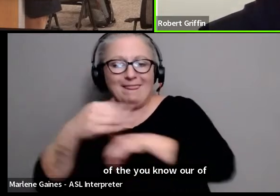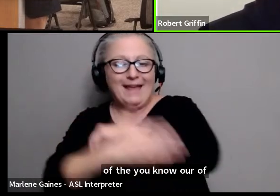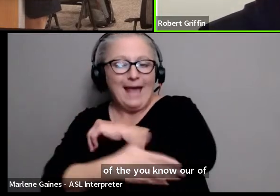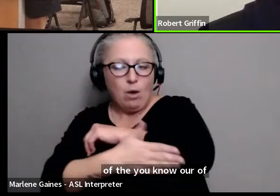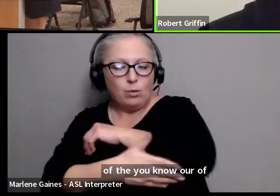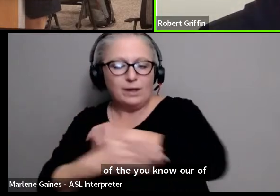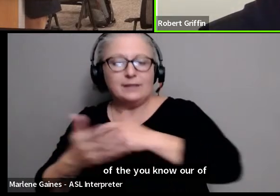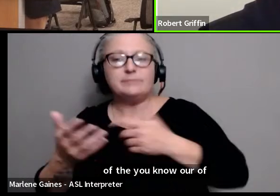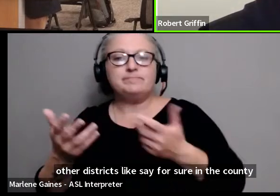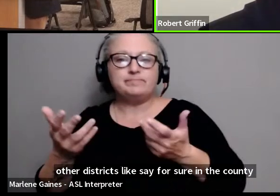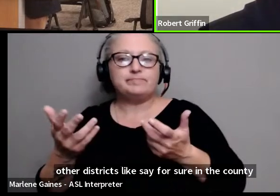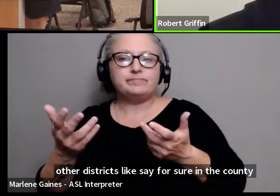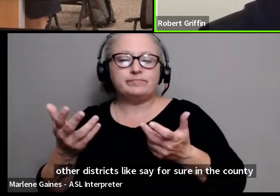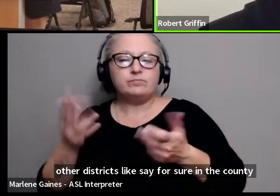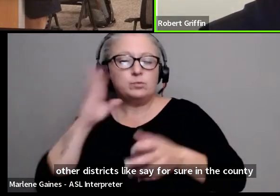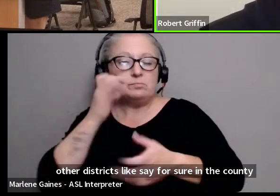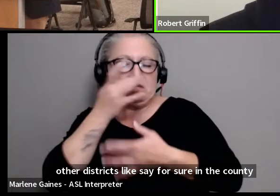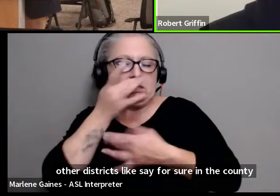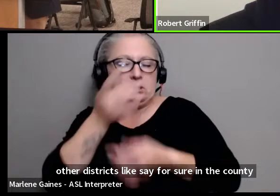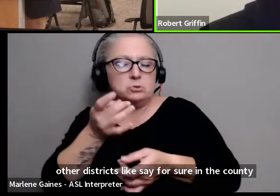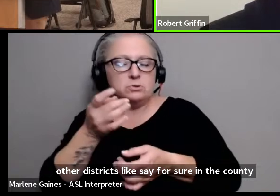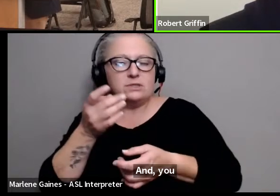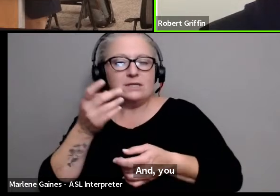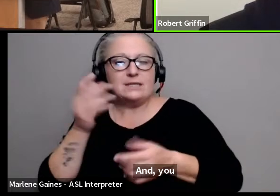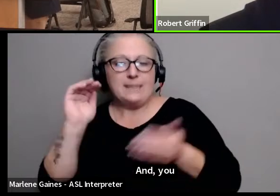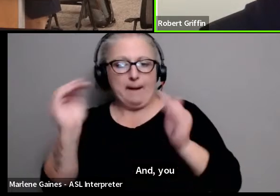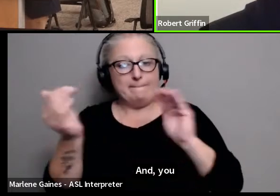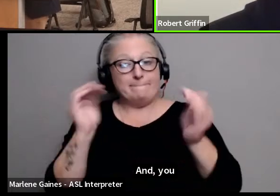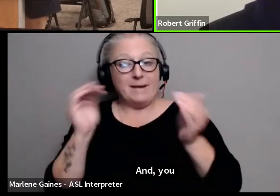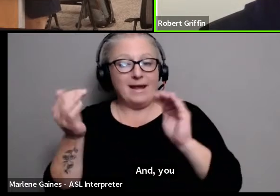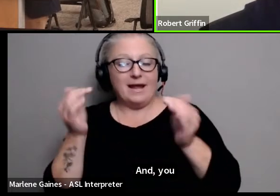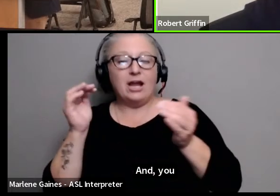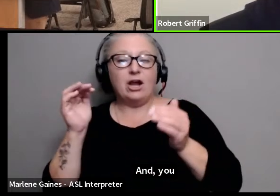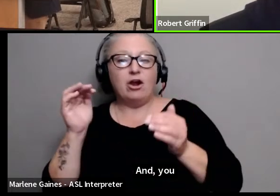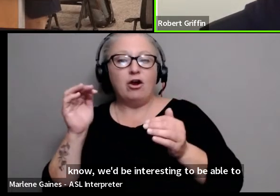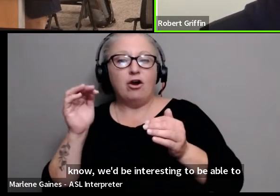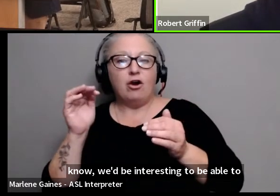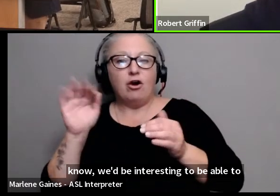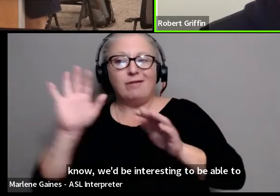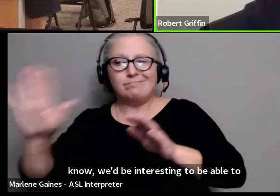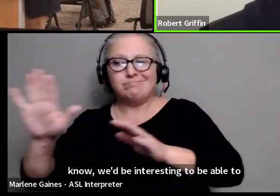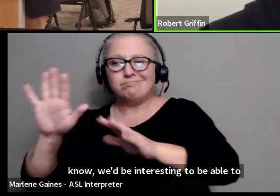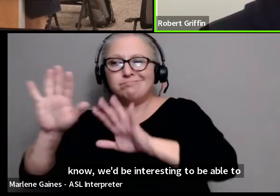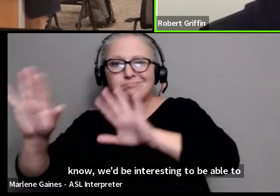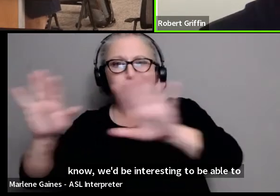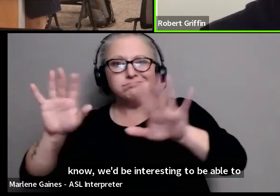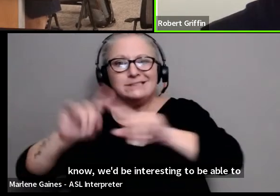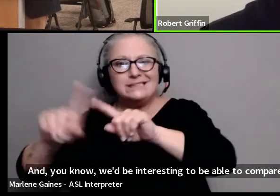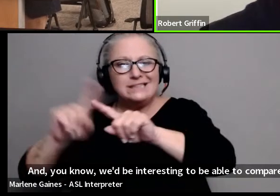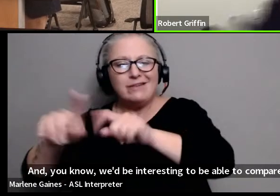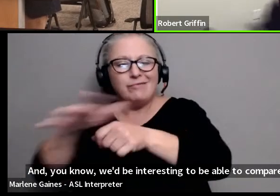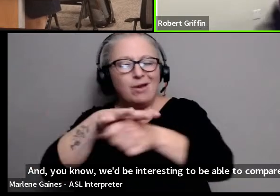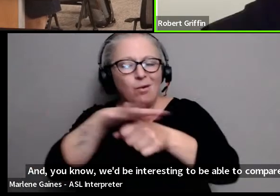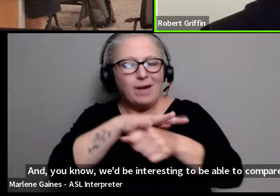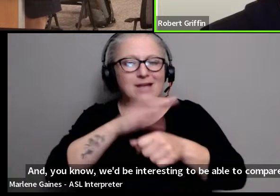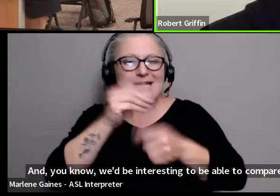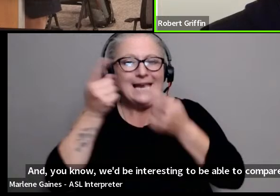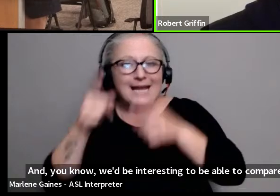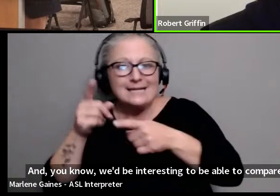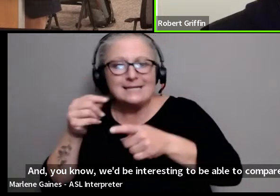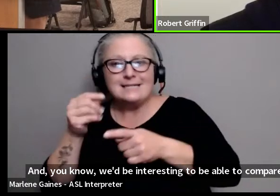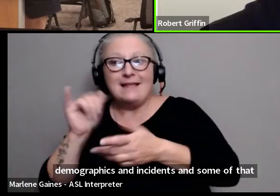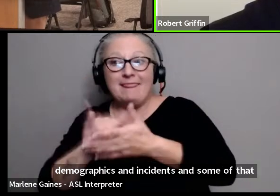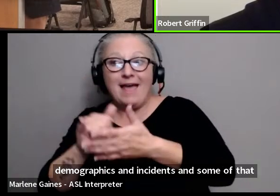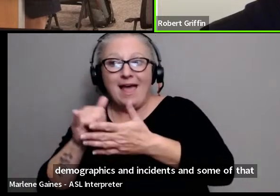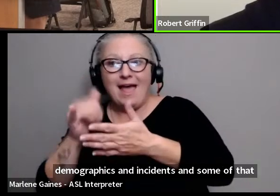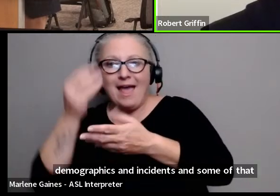And it'd be interesting to be able to compare demographics and incidents and some of that data just to give